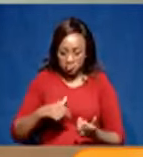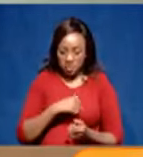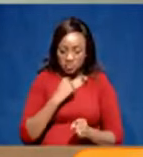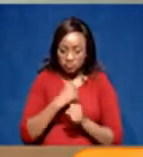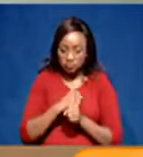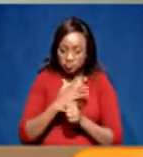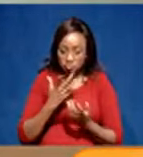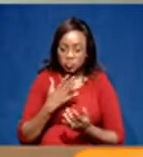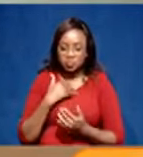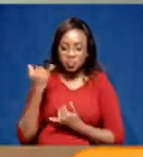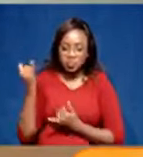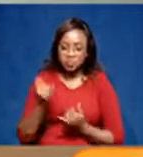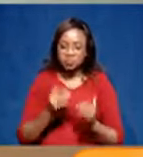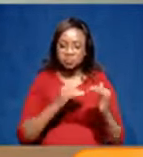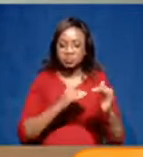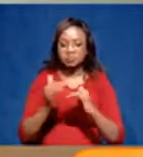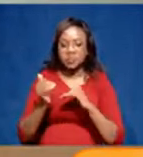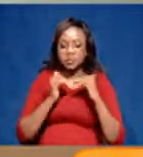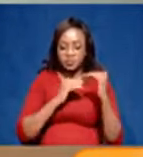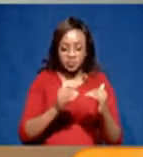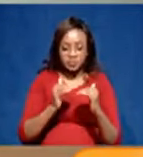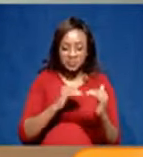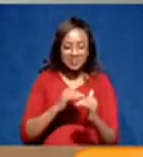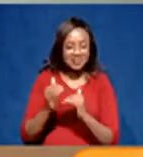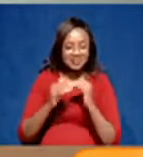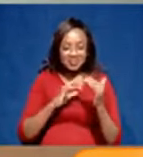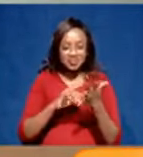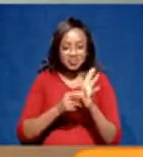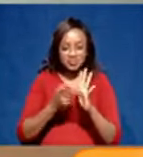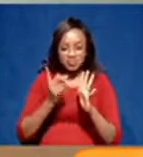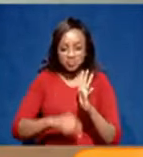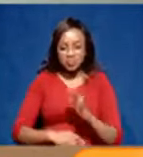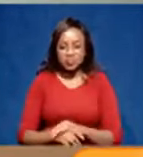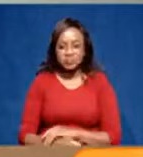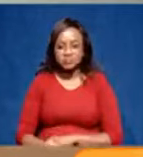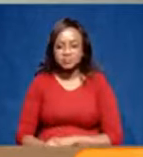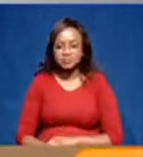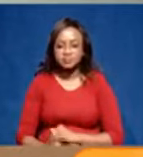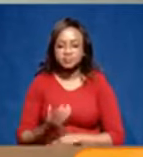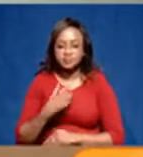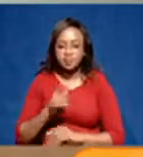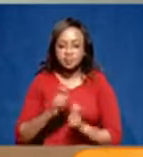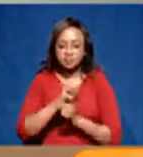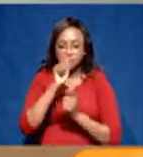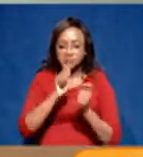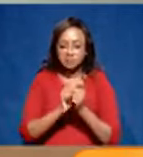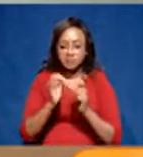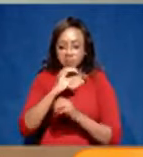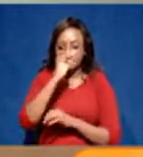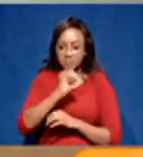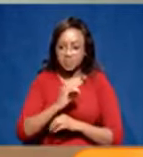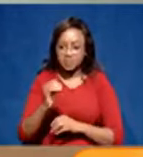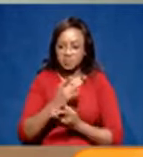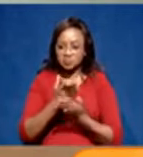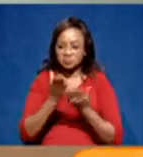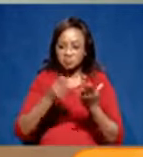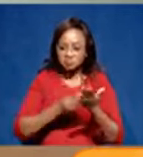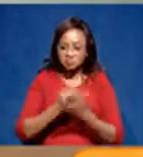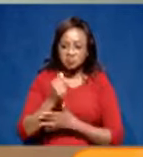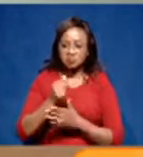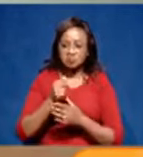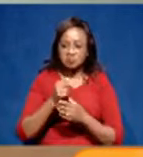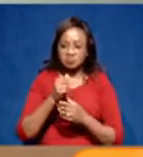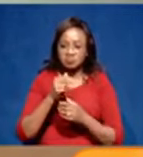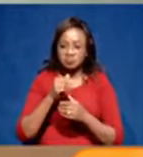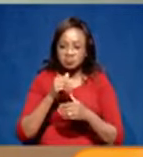to introduce equity, that we introduce a percentage that runs across, that you pay according to your ability